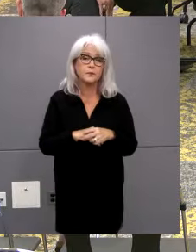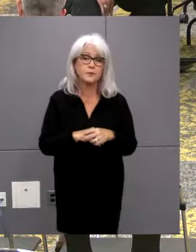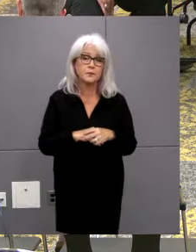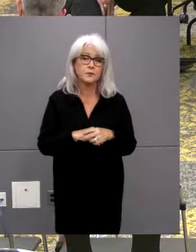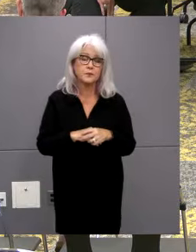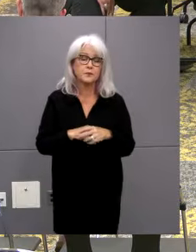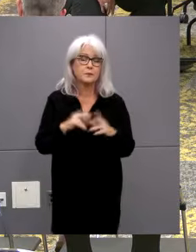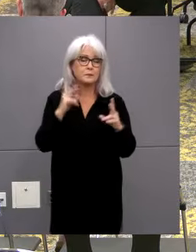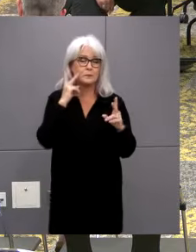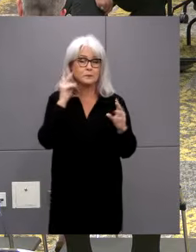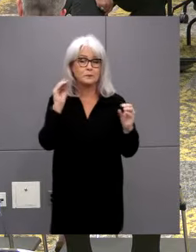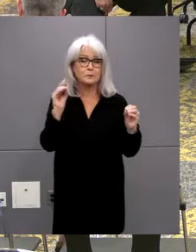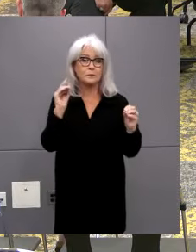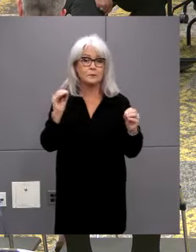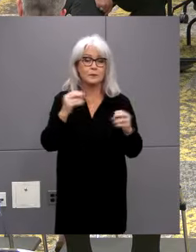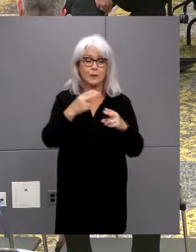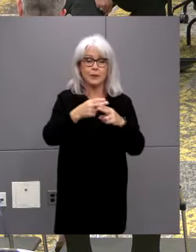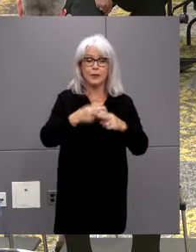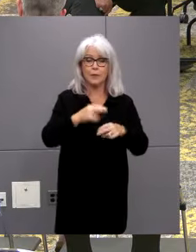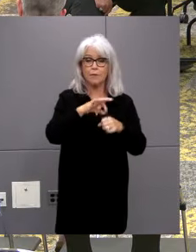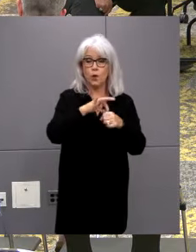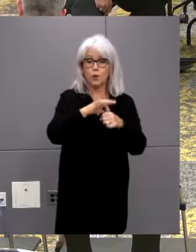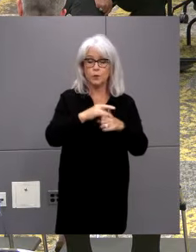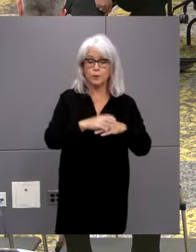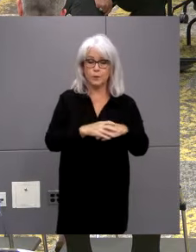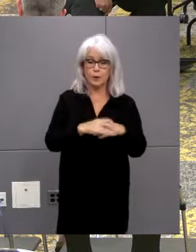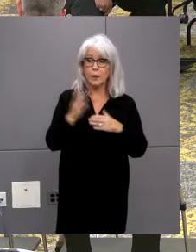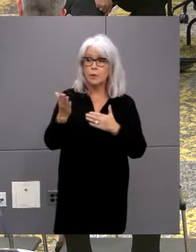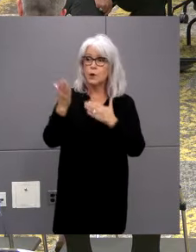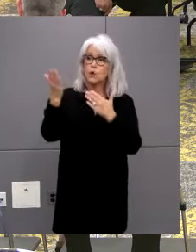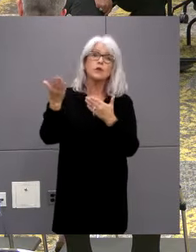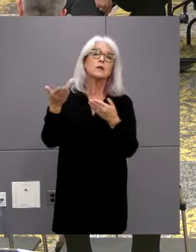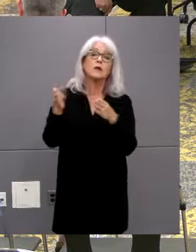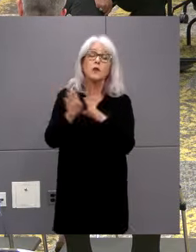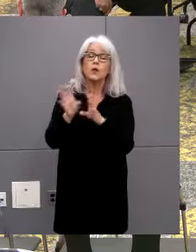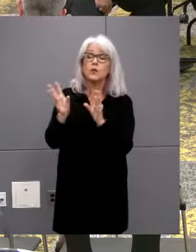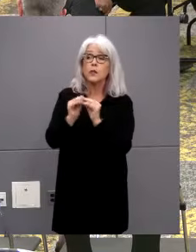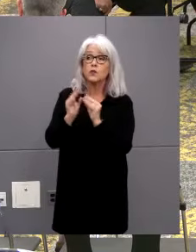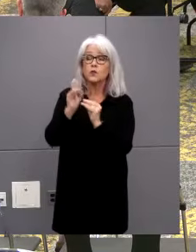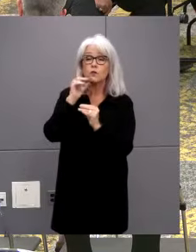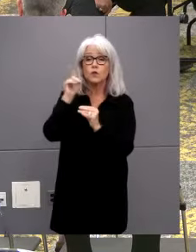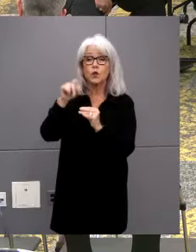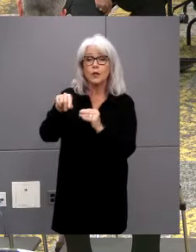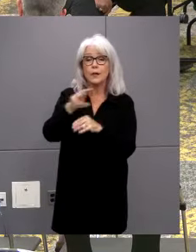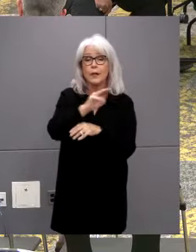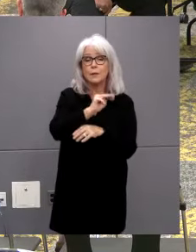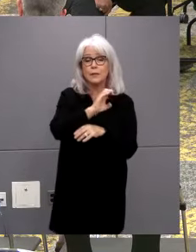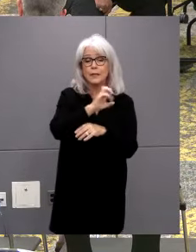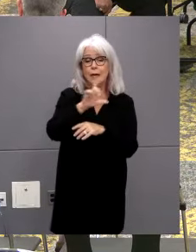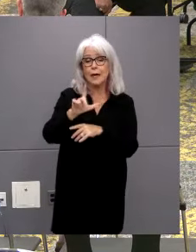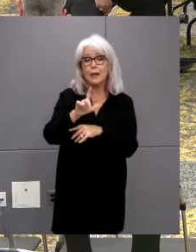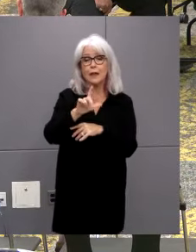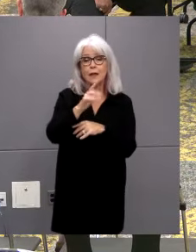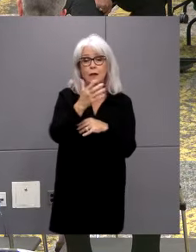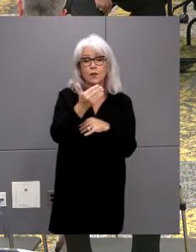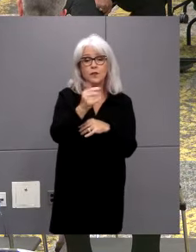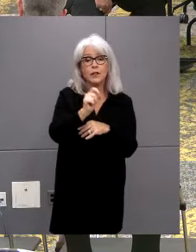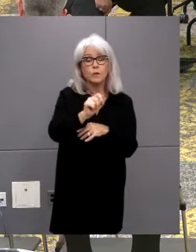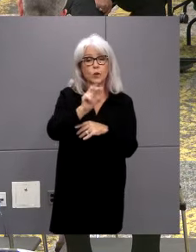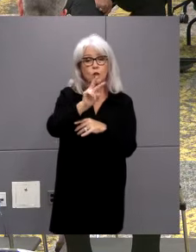Seeing none, roll call. Motion to go into closed session pursuant to MCL